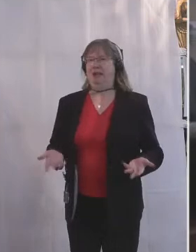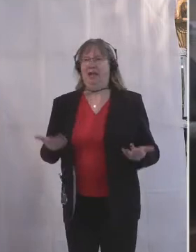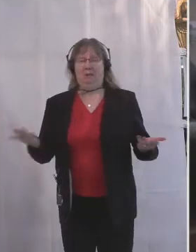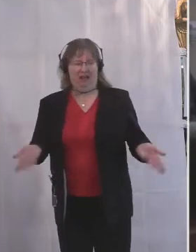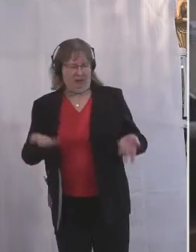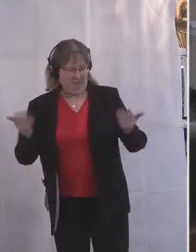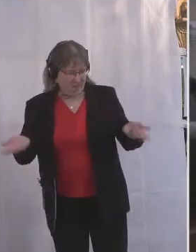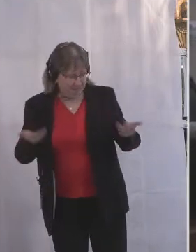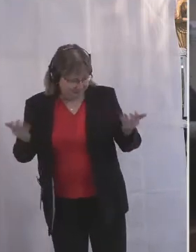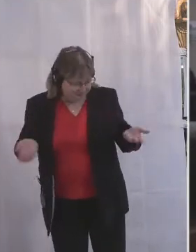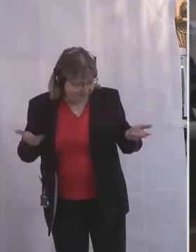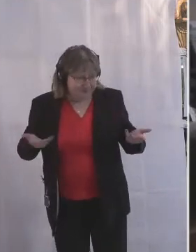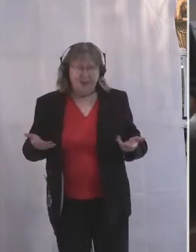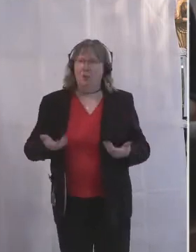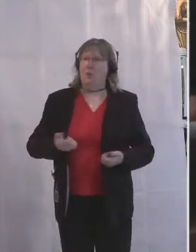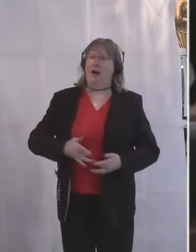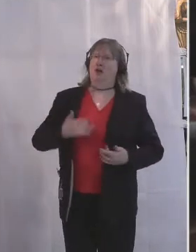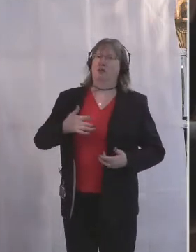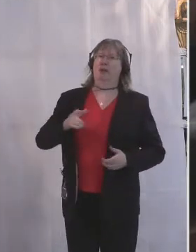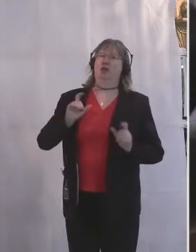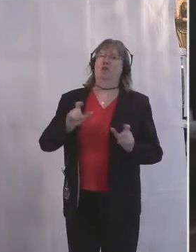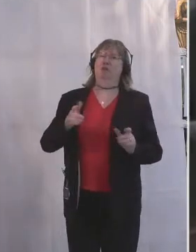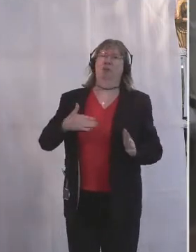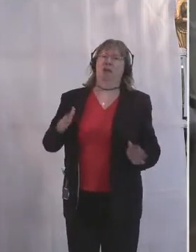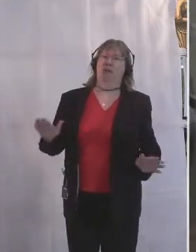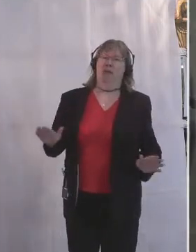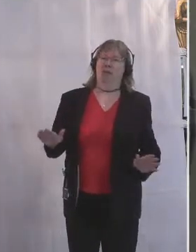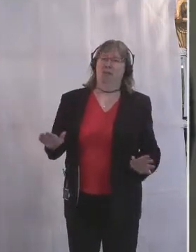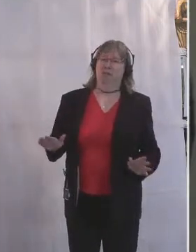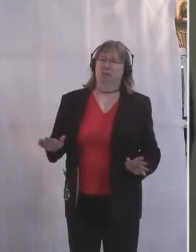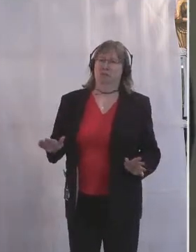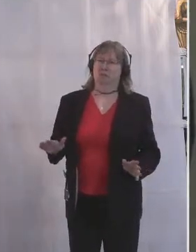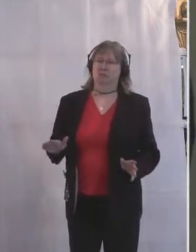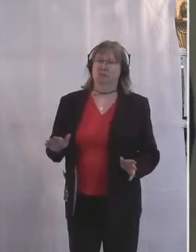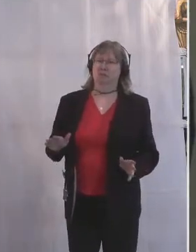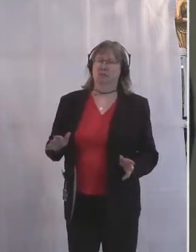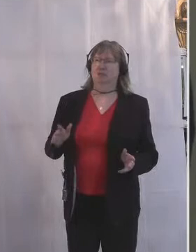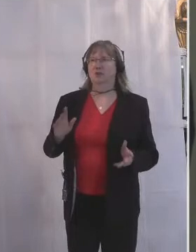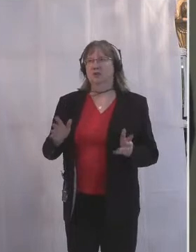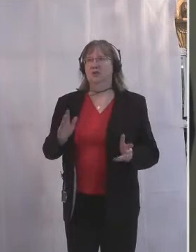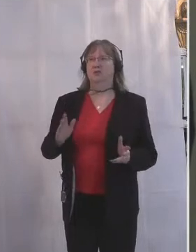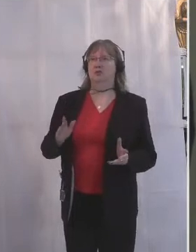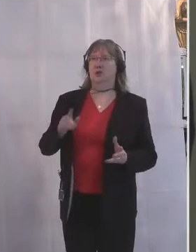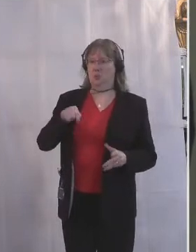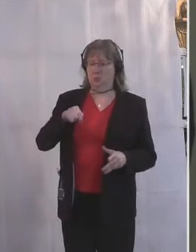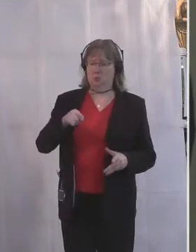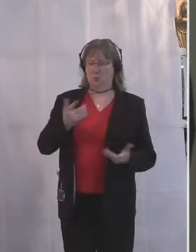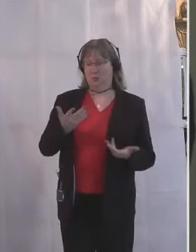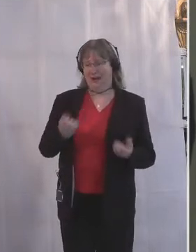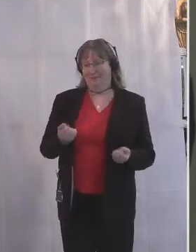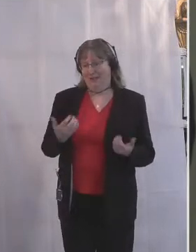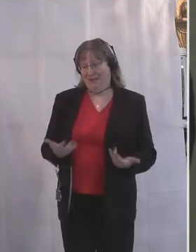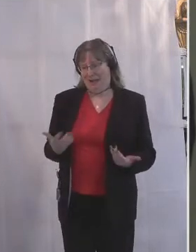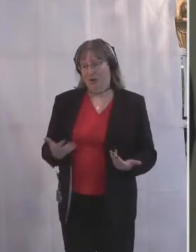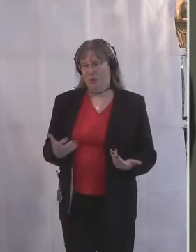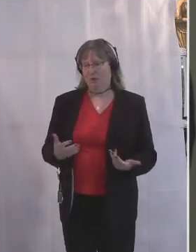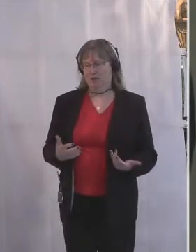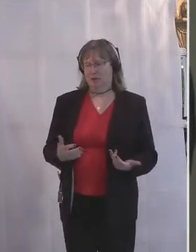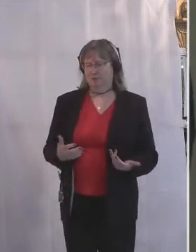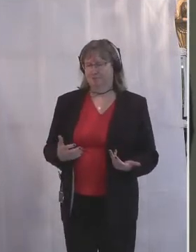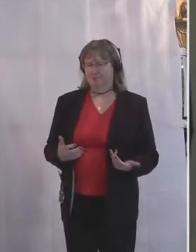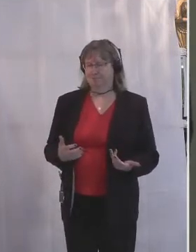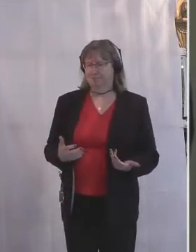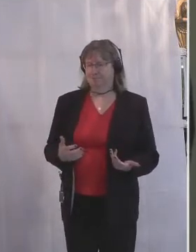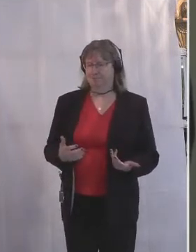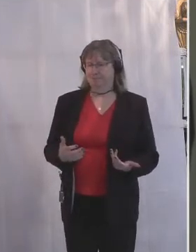because it's not my comfort zone. And we've created this innovation that is, I can't believe